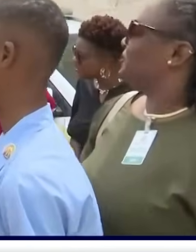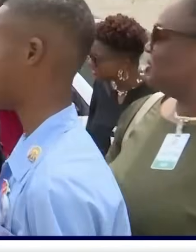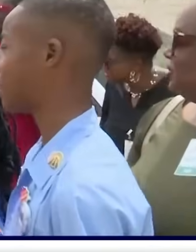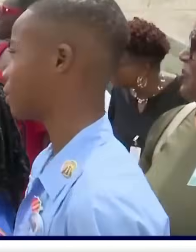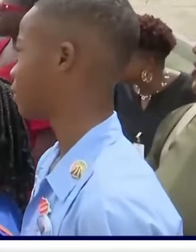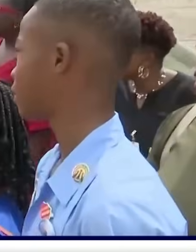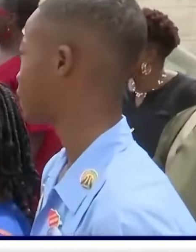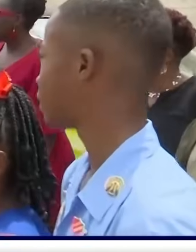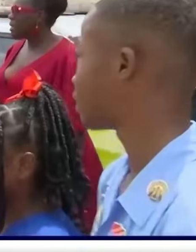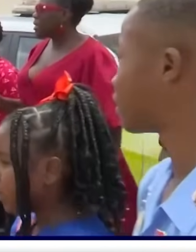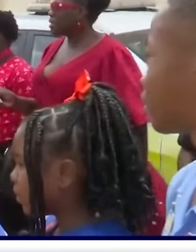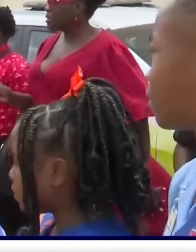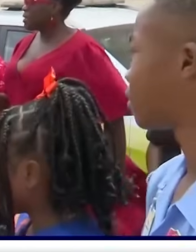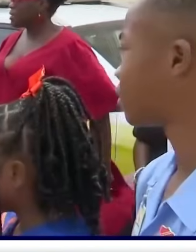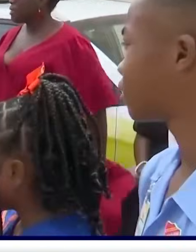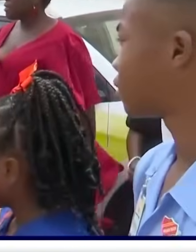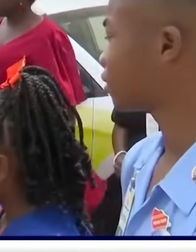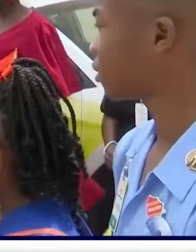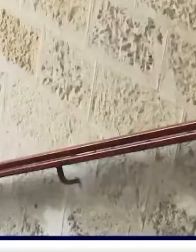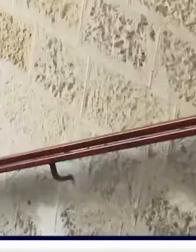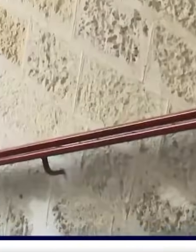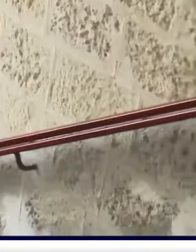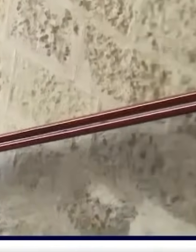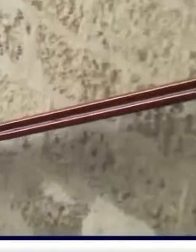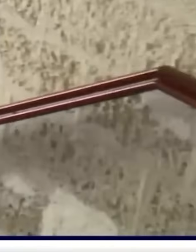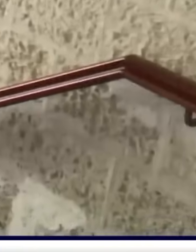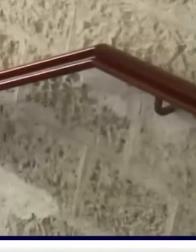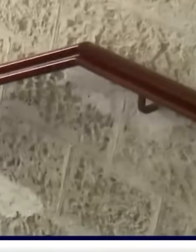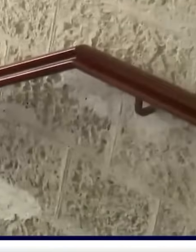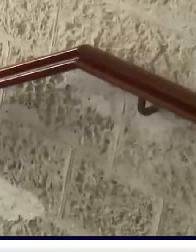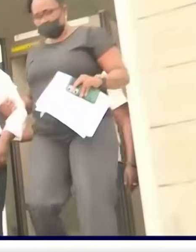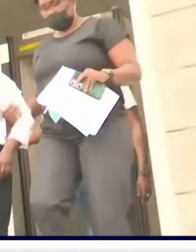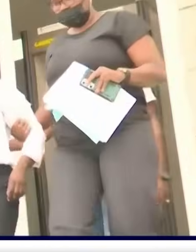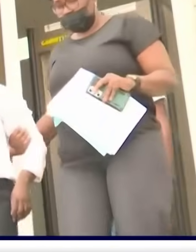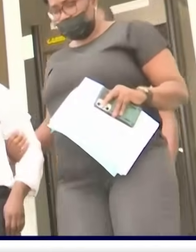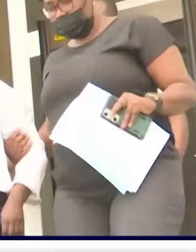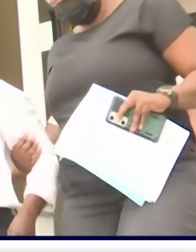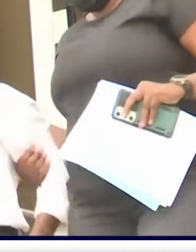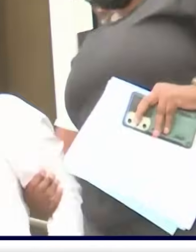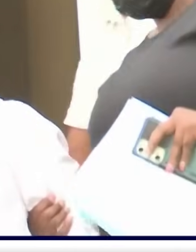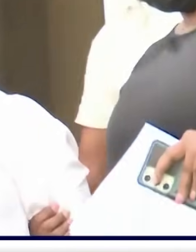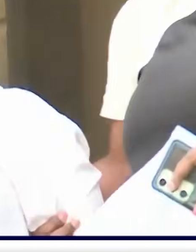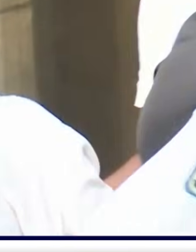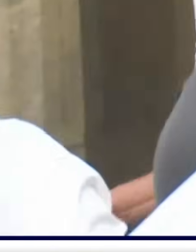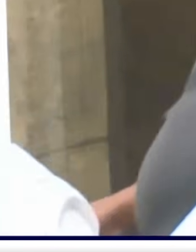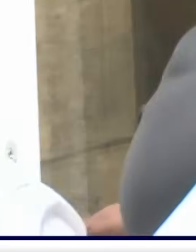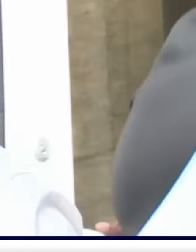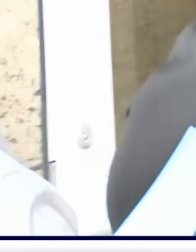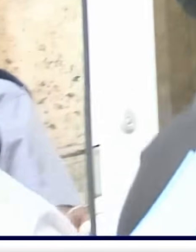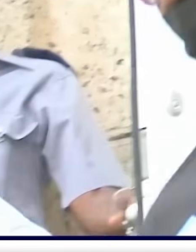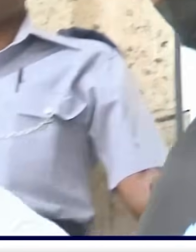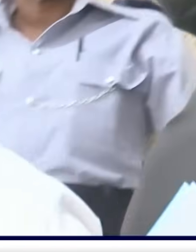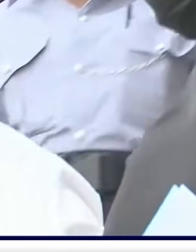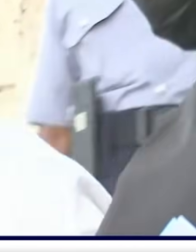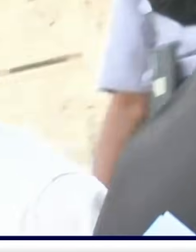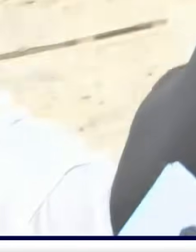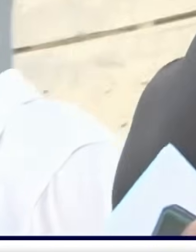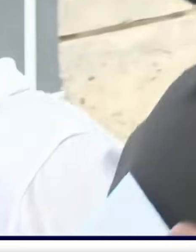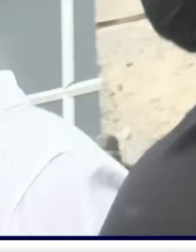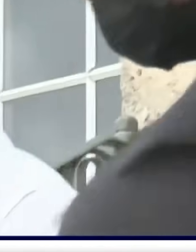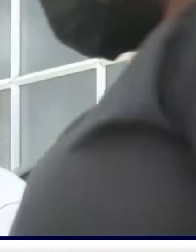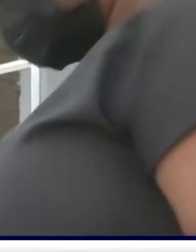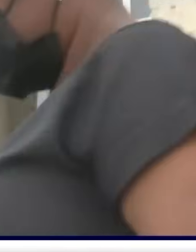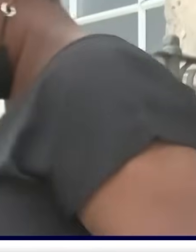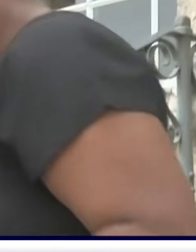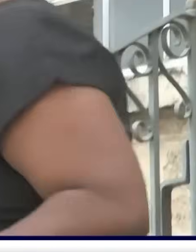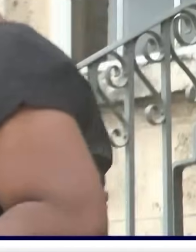Blackman makes his first appearance at Parliament as an MP. A husband and wife team on remand in connection with the Daring